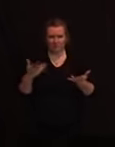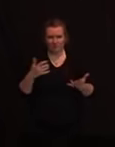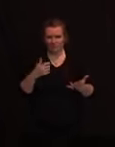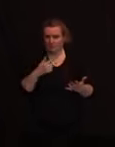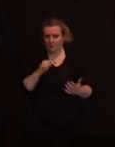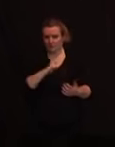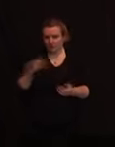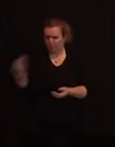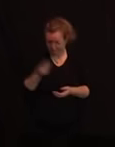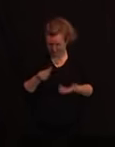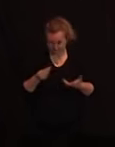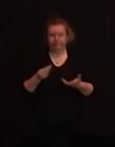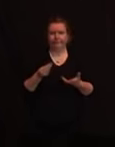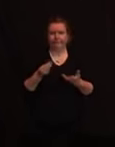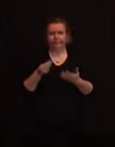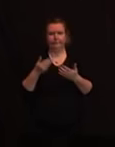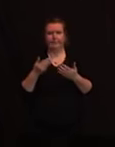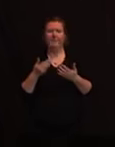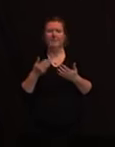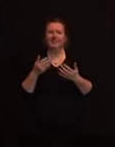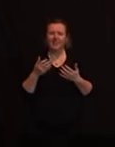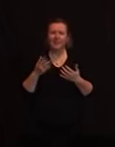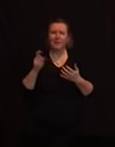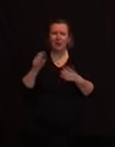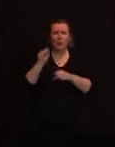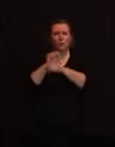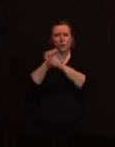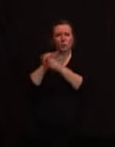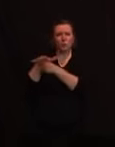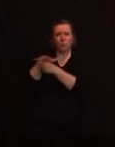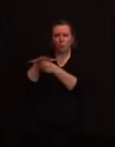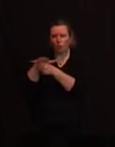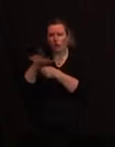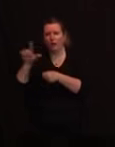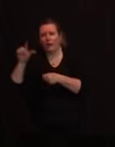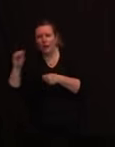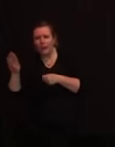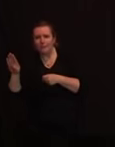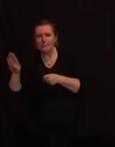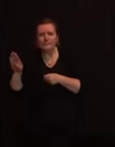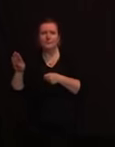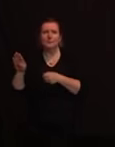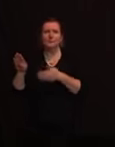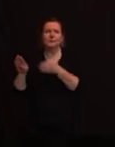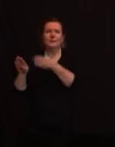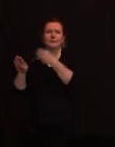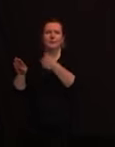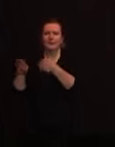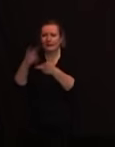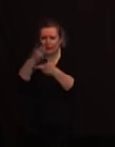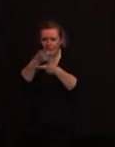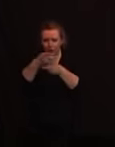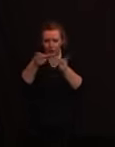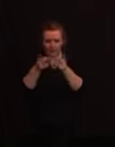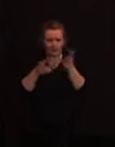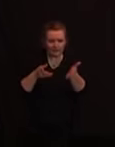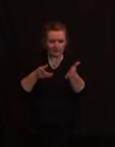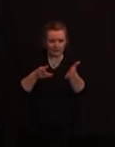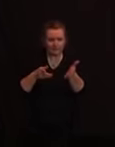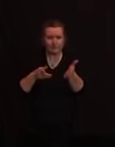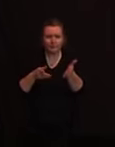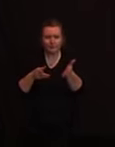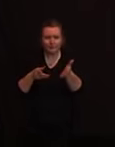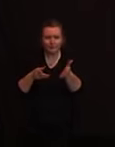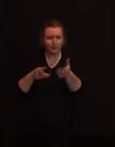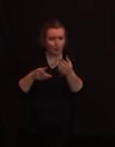our state public health lab partners and some of our care providers to make sure that we're understanding exactly who is offering those tests,